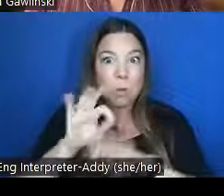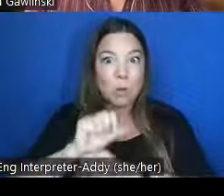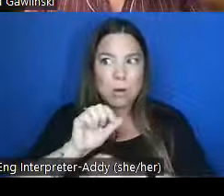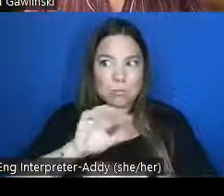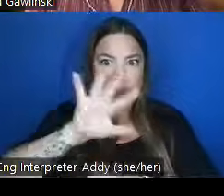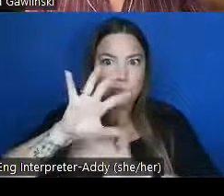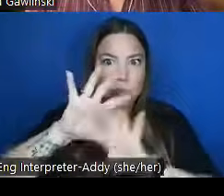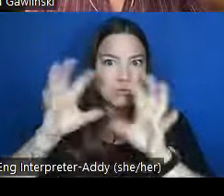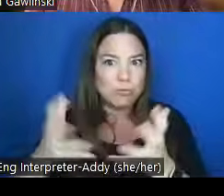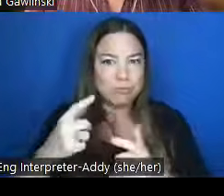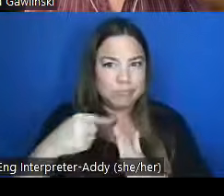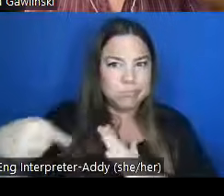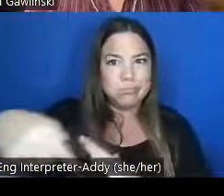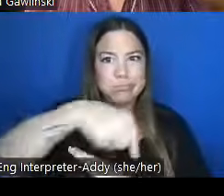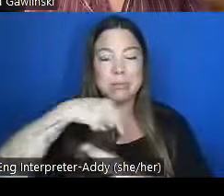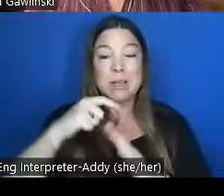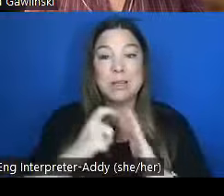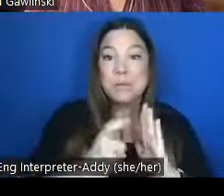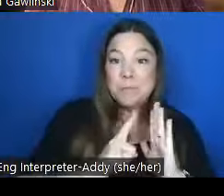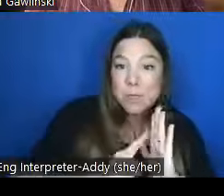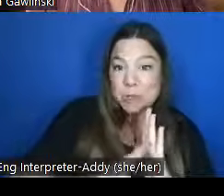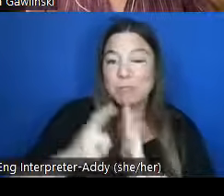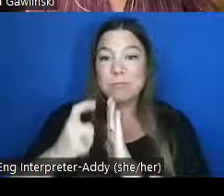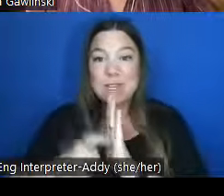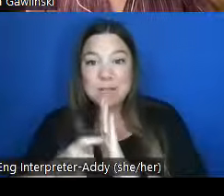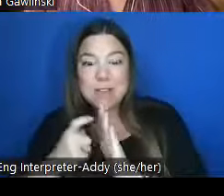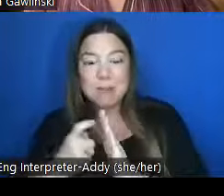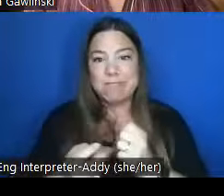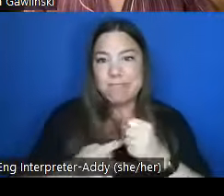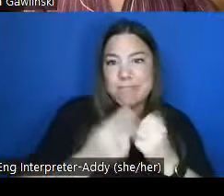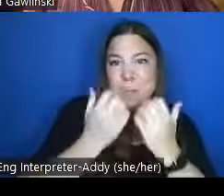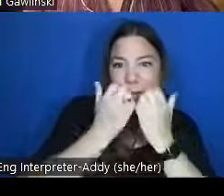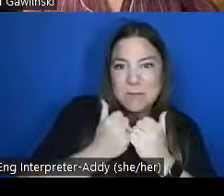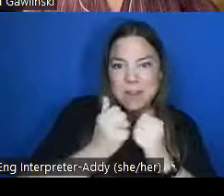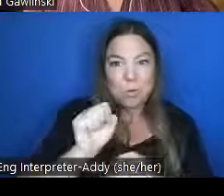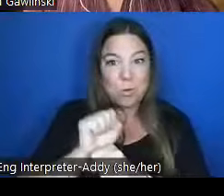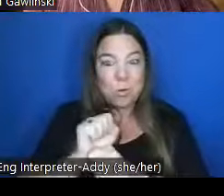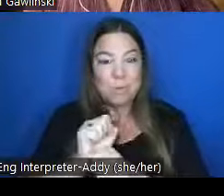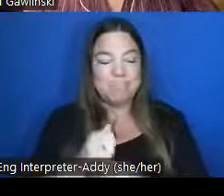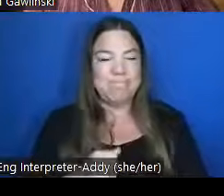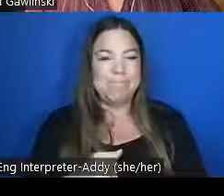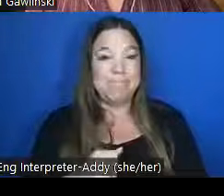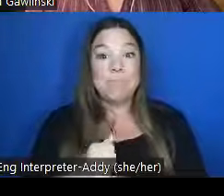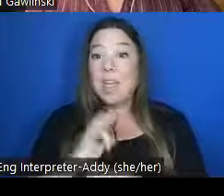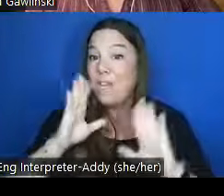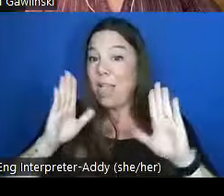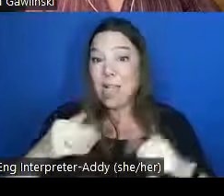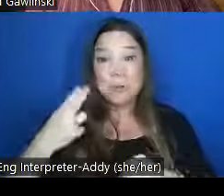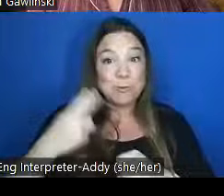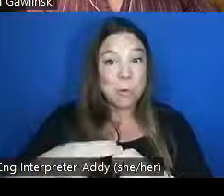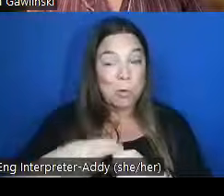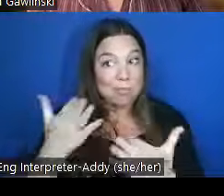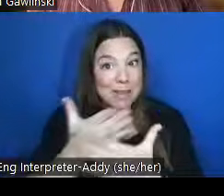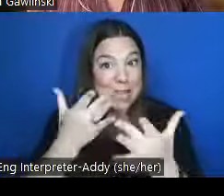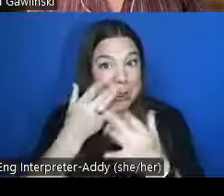supporting research, excavation, education, and preservation efforts. If you haven't joined yet and are